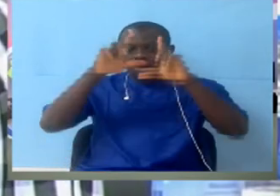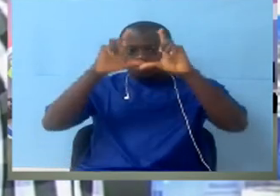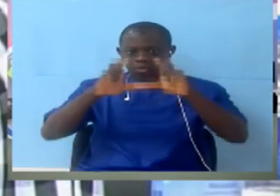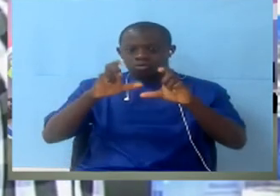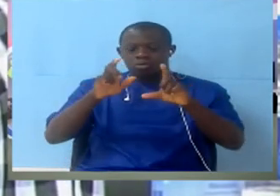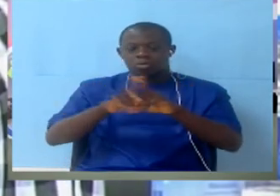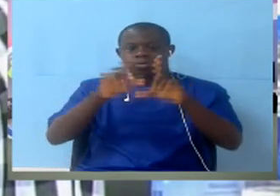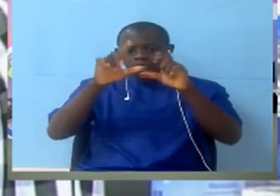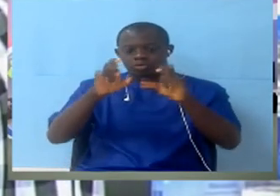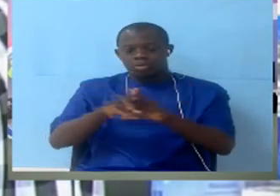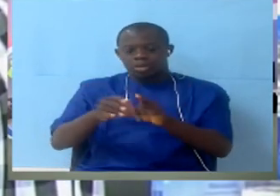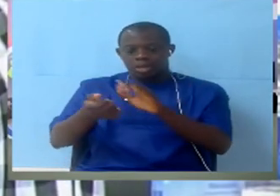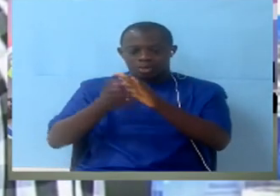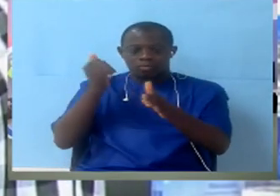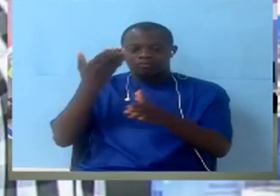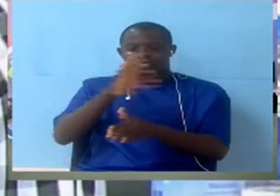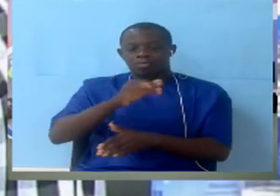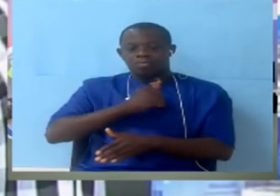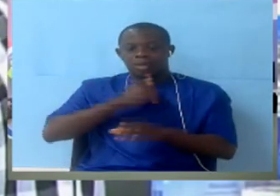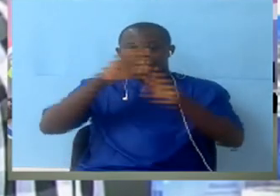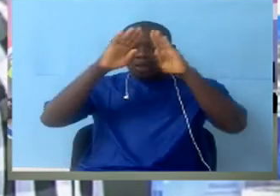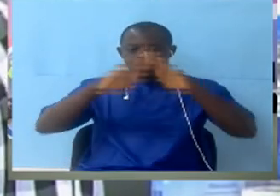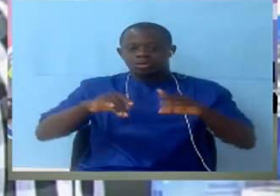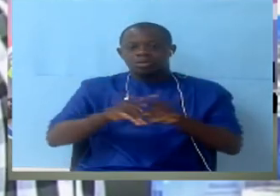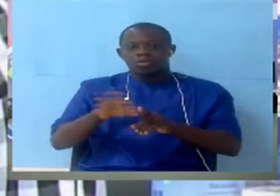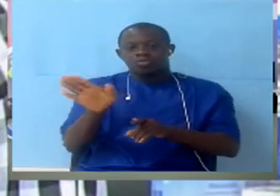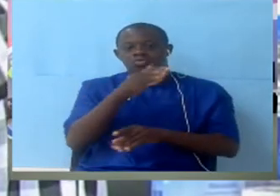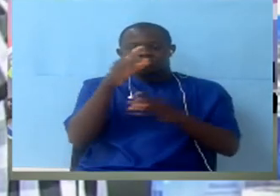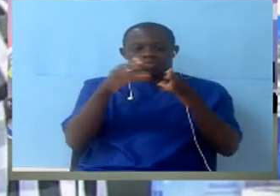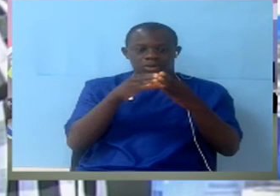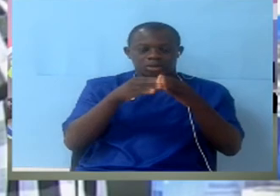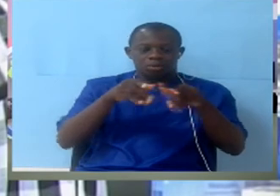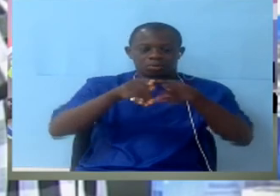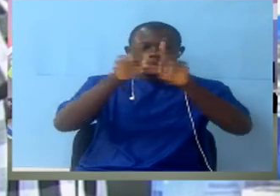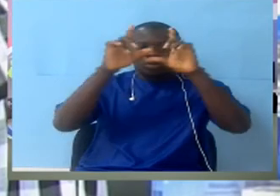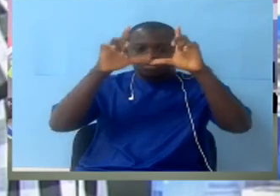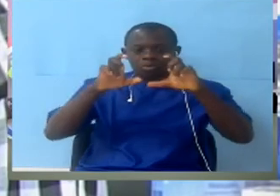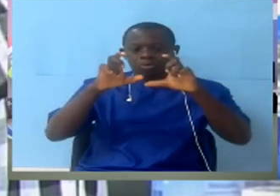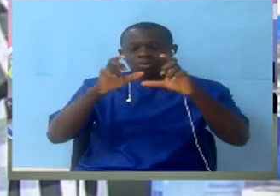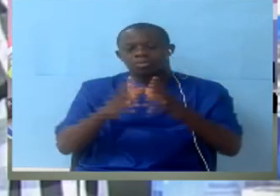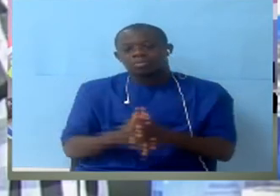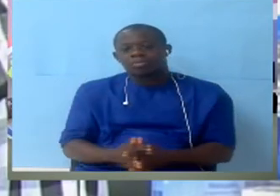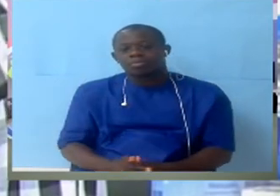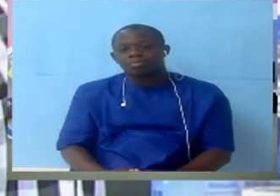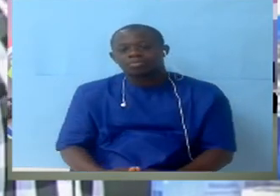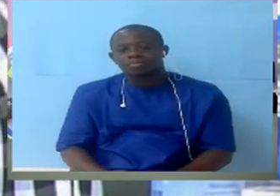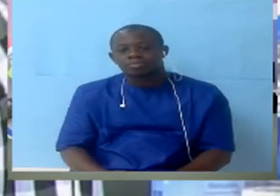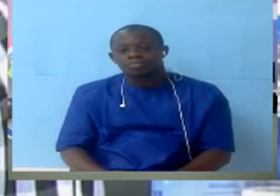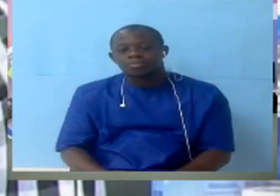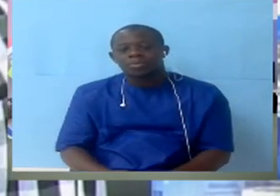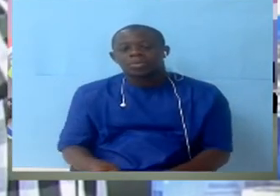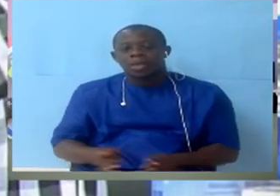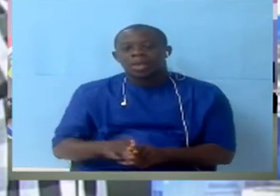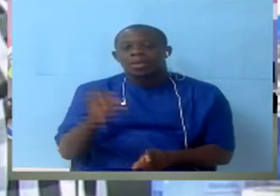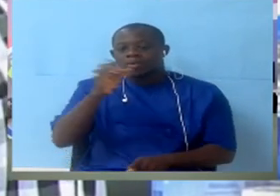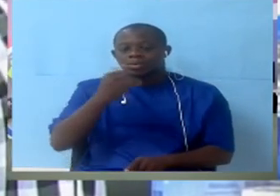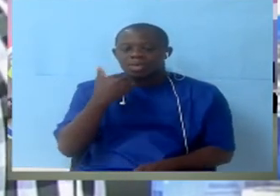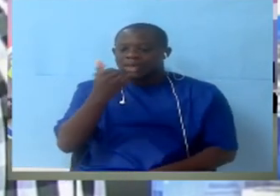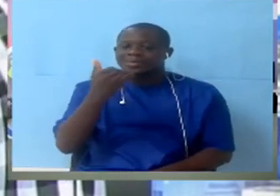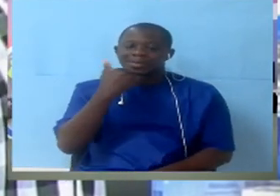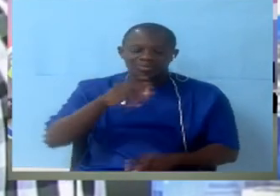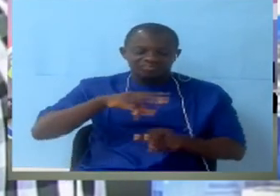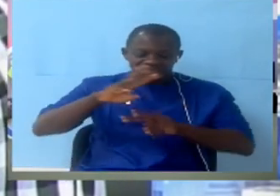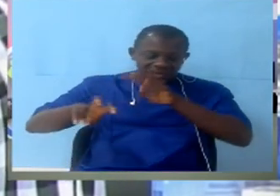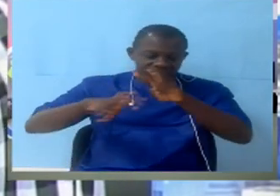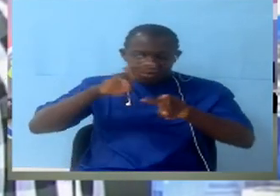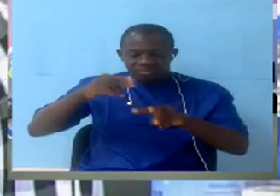photo, my photo from the room. Ni picture ni tata. And they went along with that photo. Hence we yini kai manje. Because they were looking